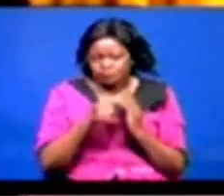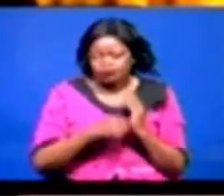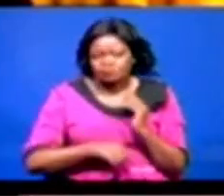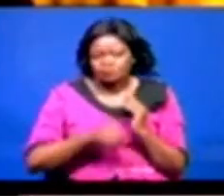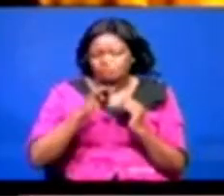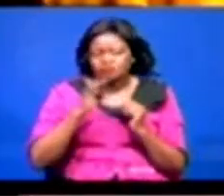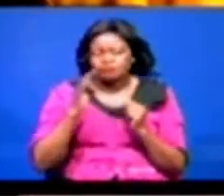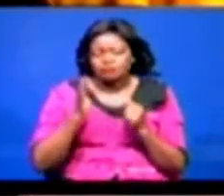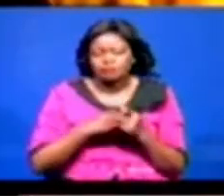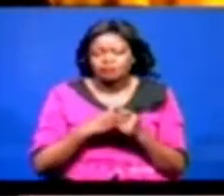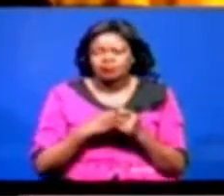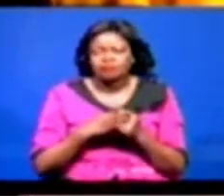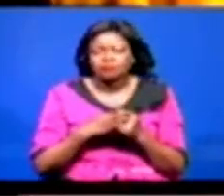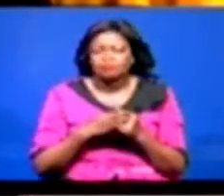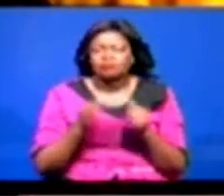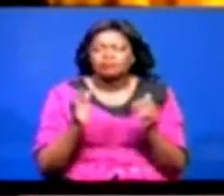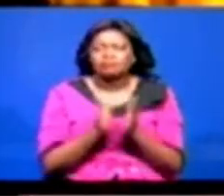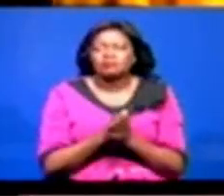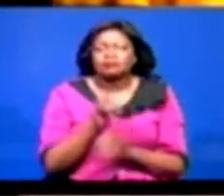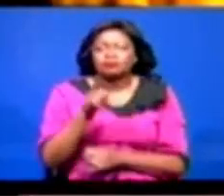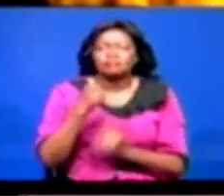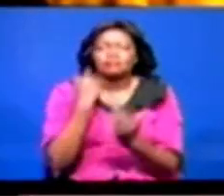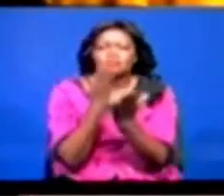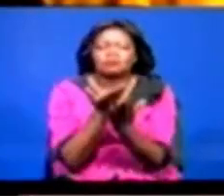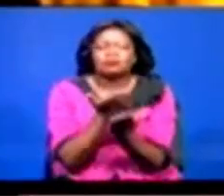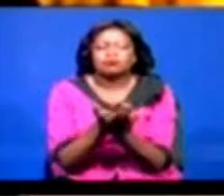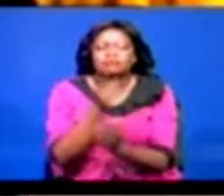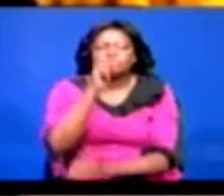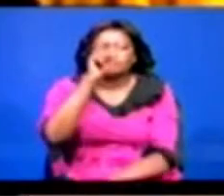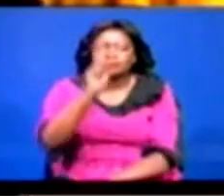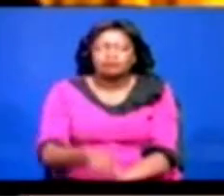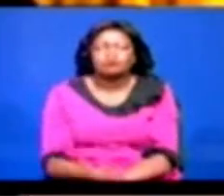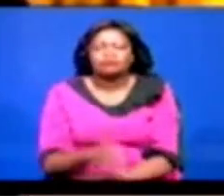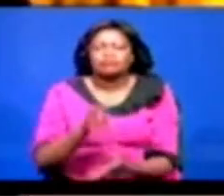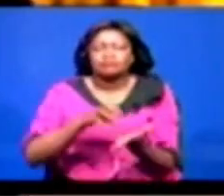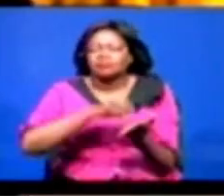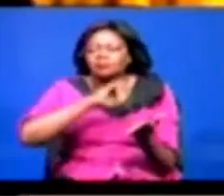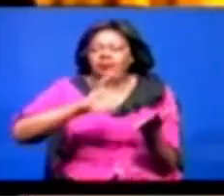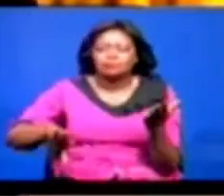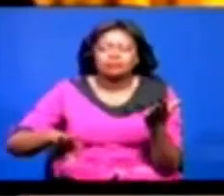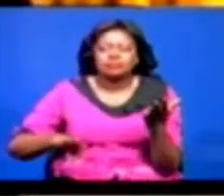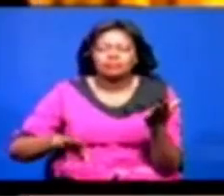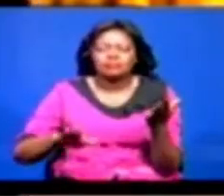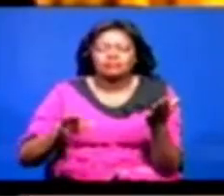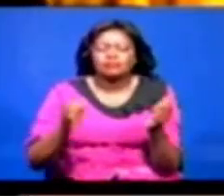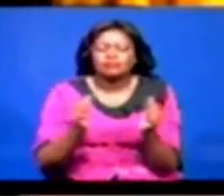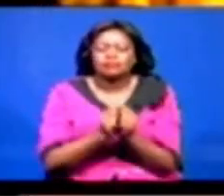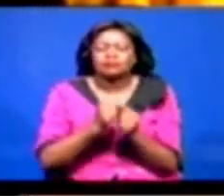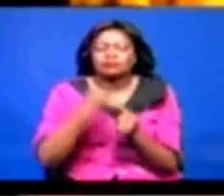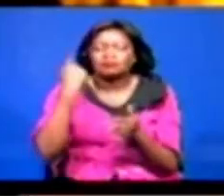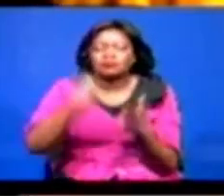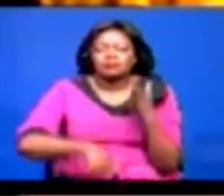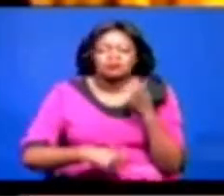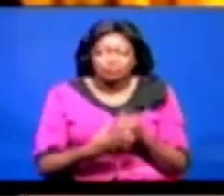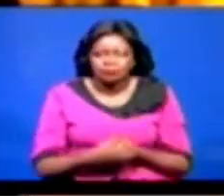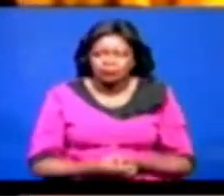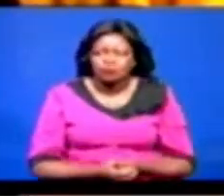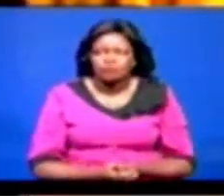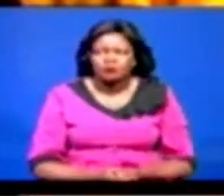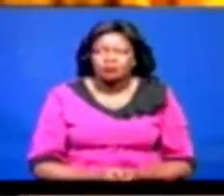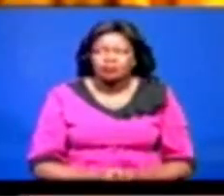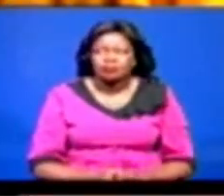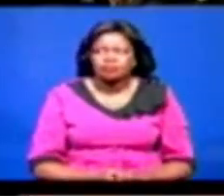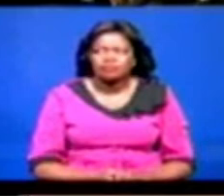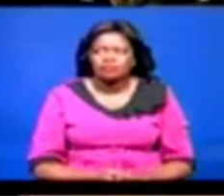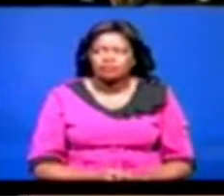Constitution, and that these petitions should be dismissed with costs. That's all, my lords.